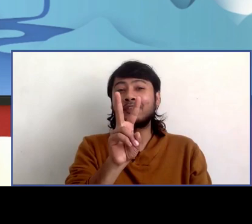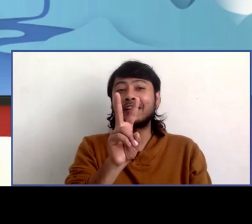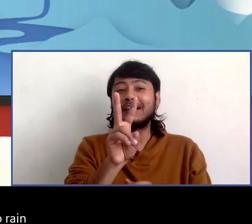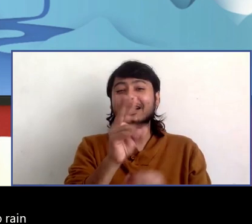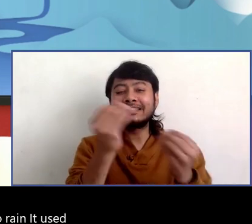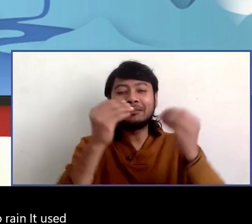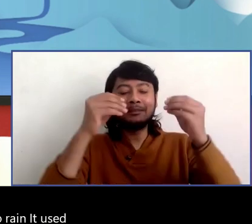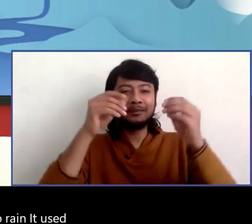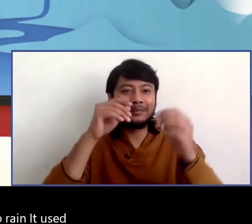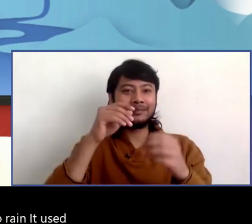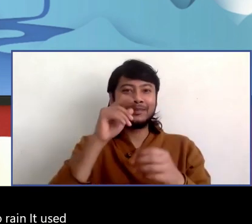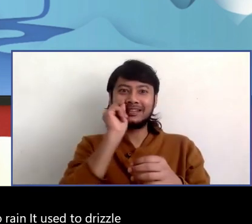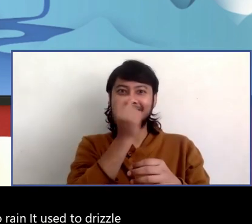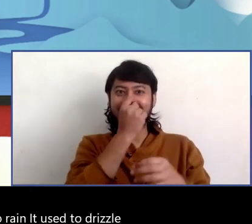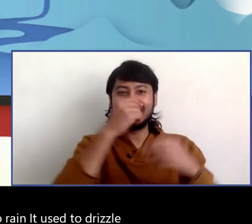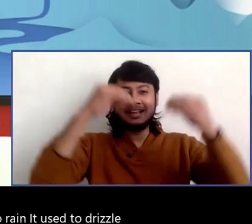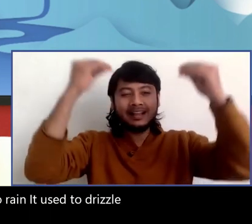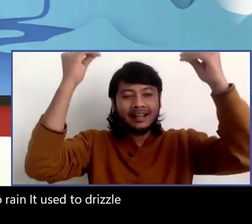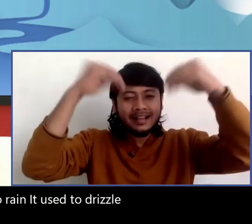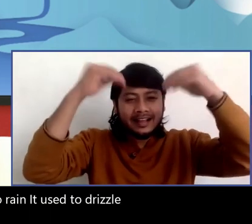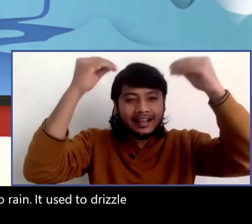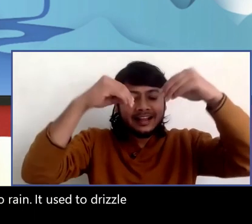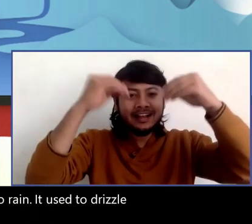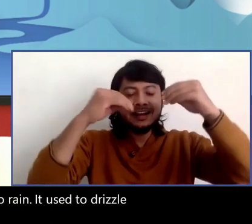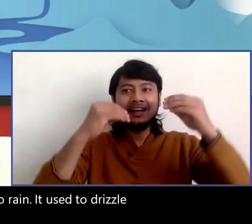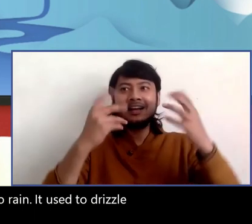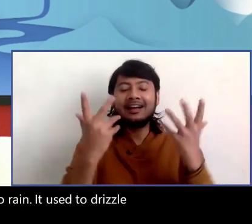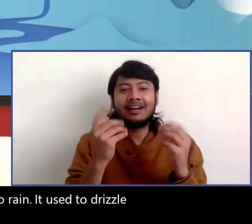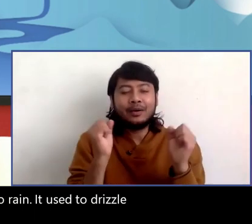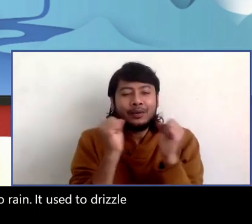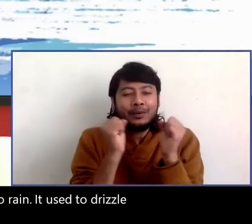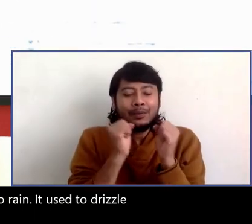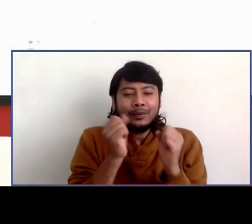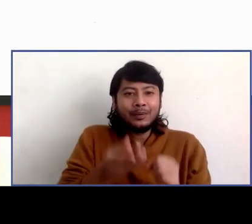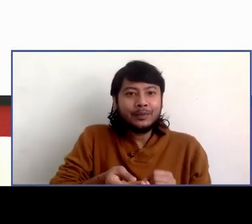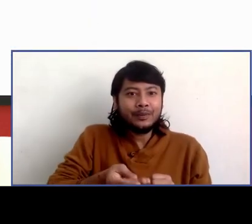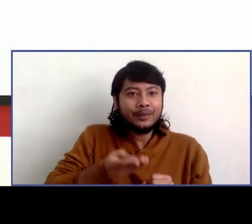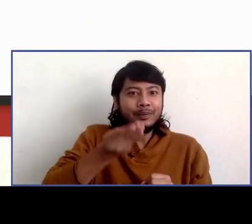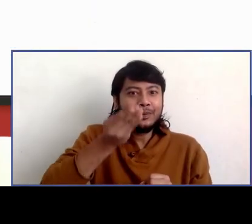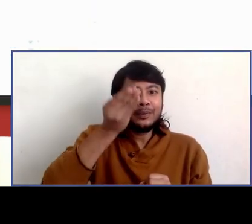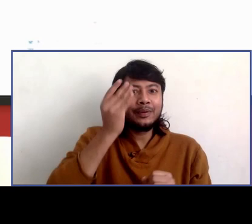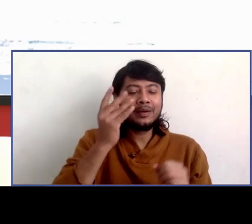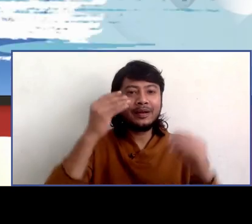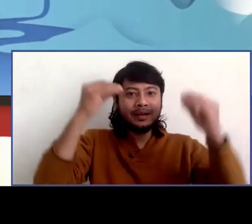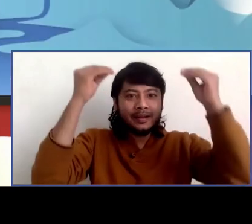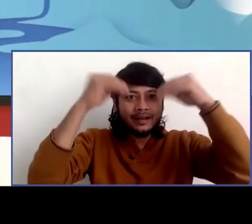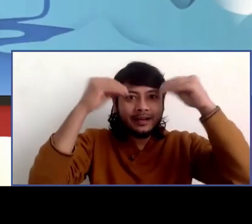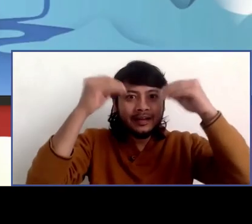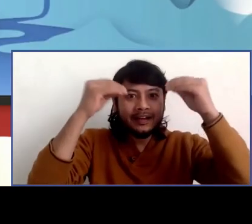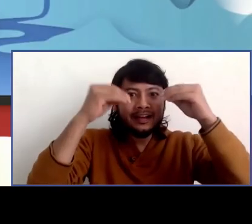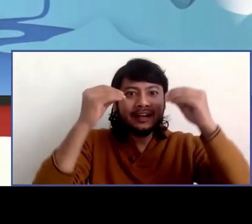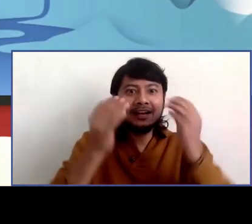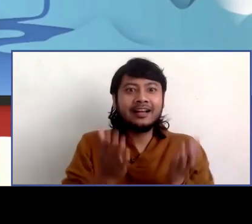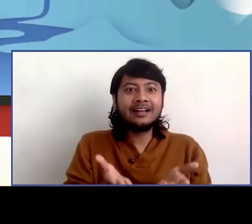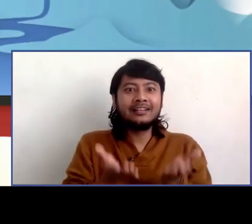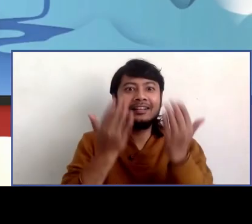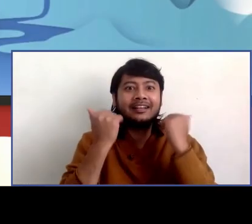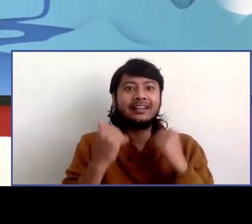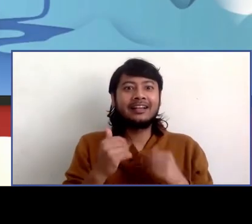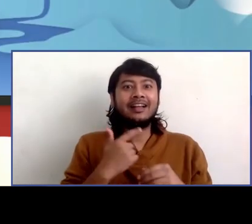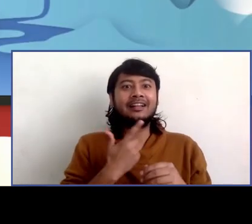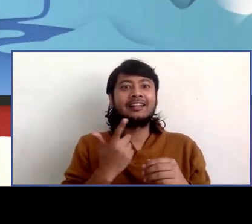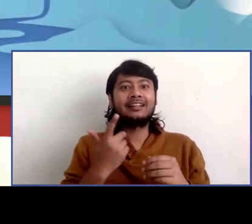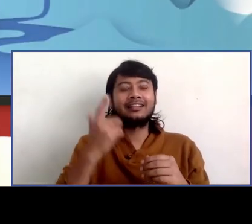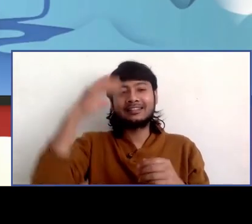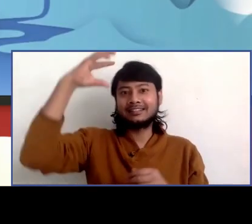rain. And the moment it rains and the rains move out and the sun slowly